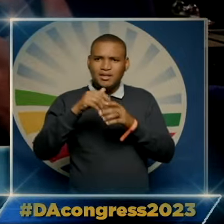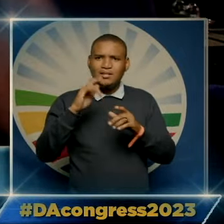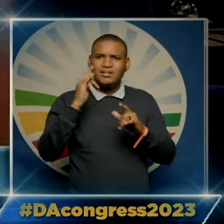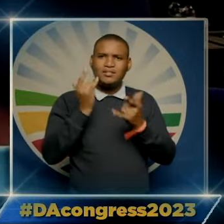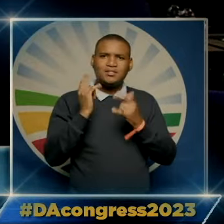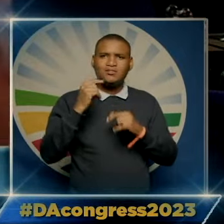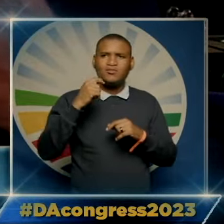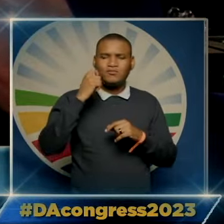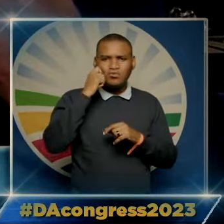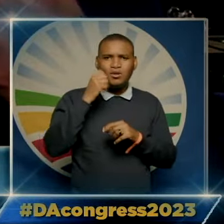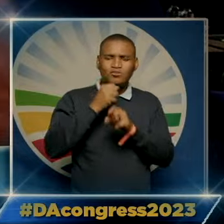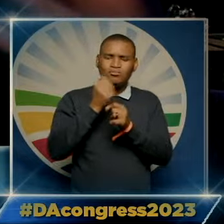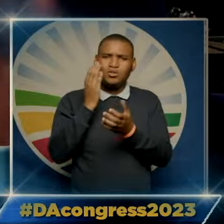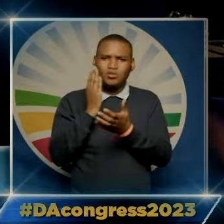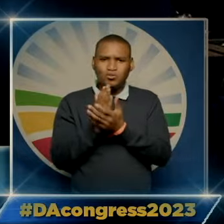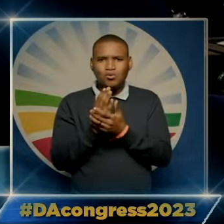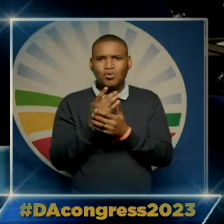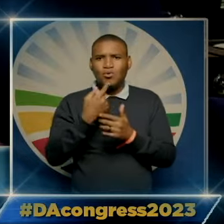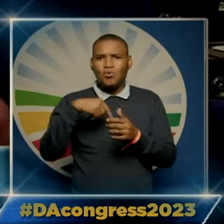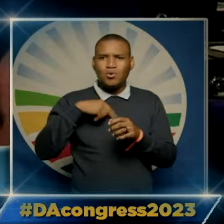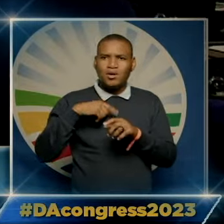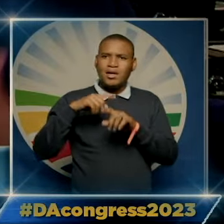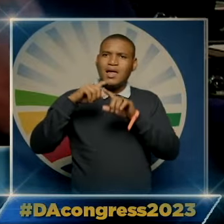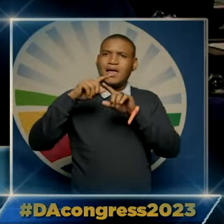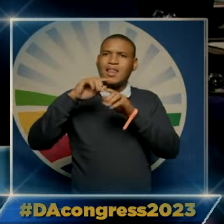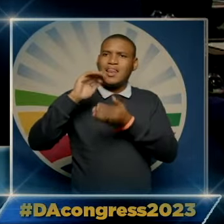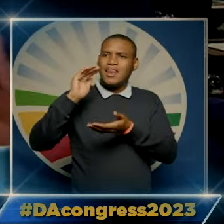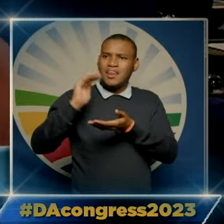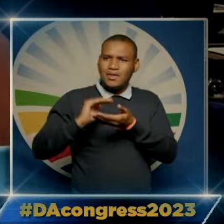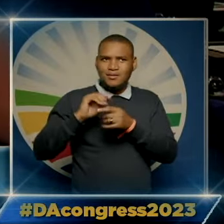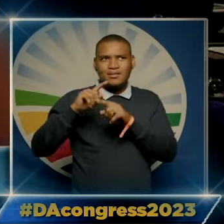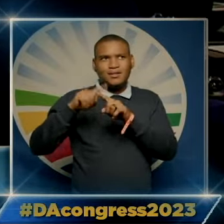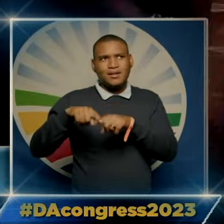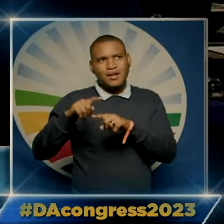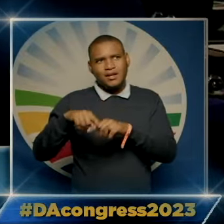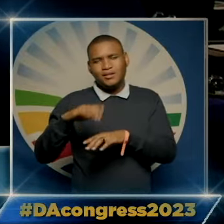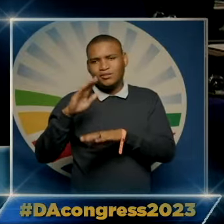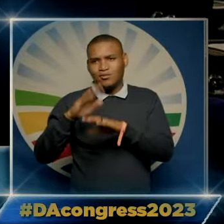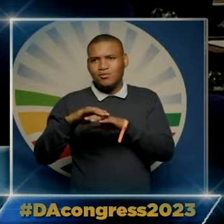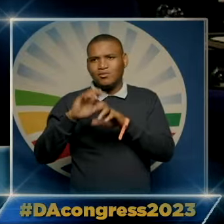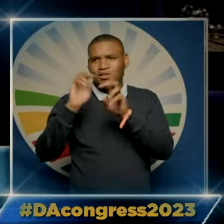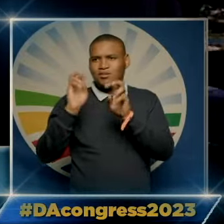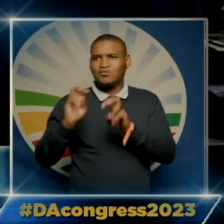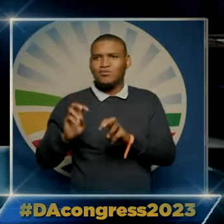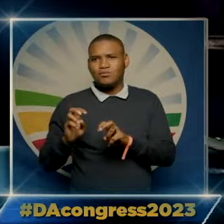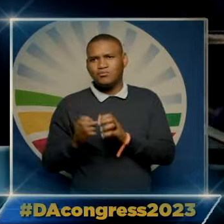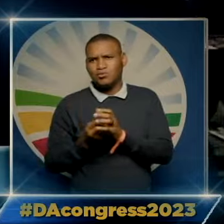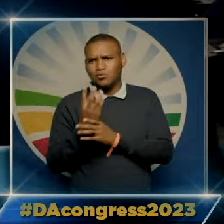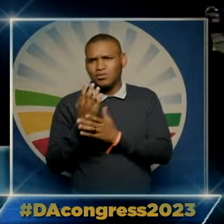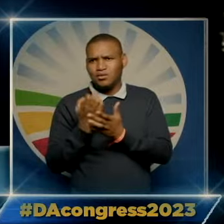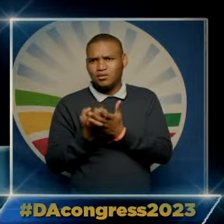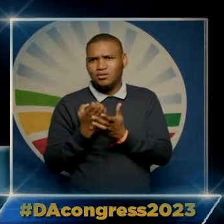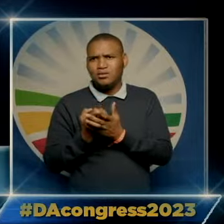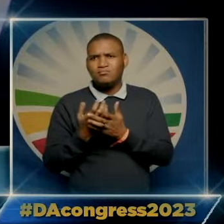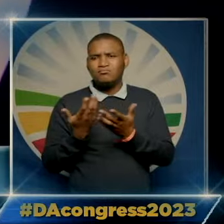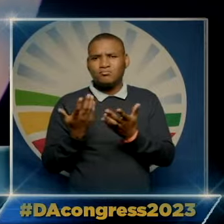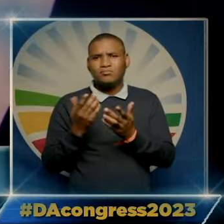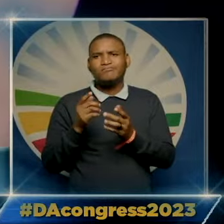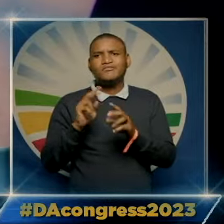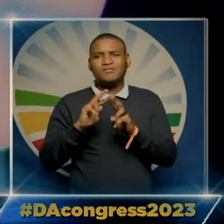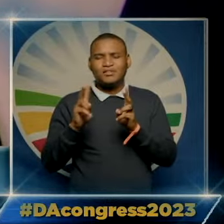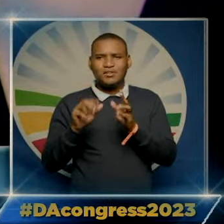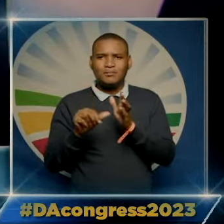to essentially ensure that we're less reliant on Eskom to grow the economy? It is absolutely essential,